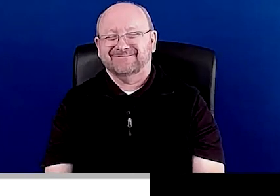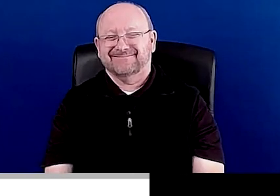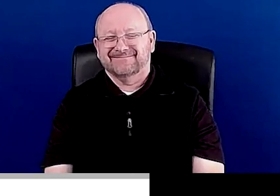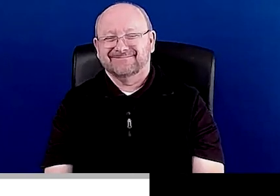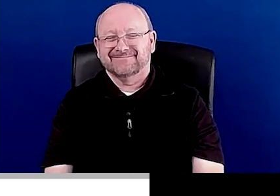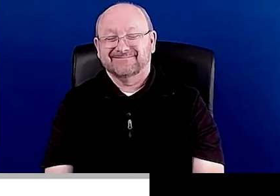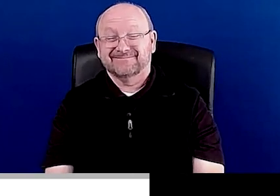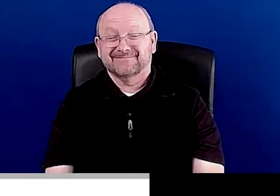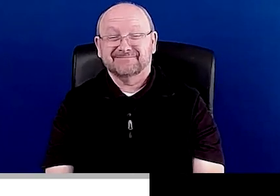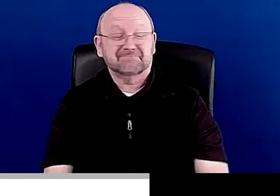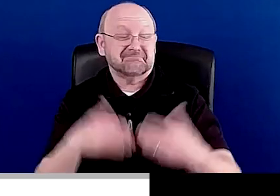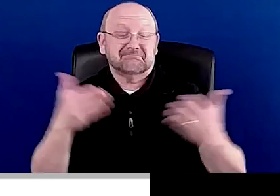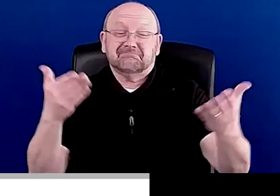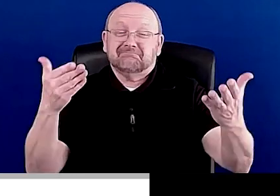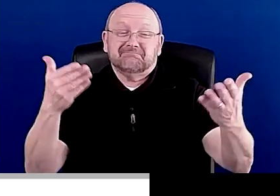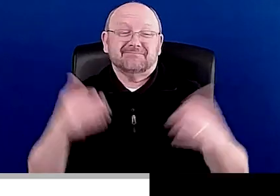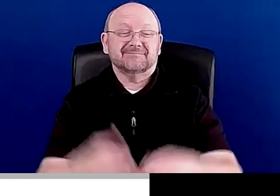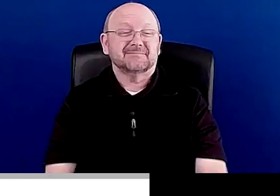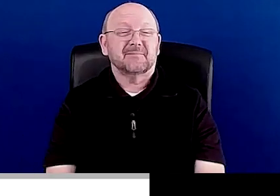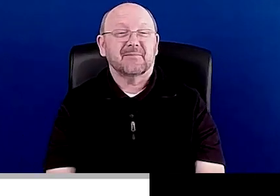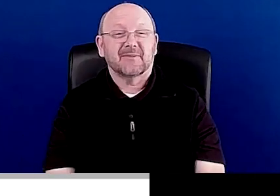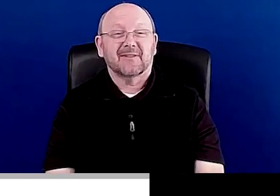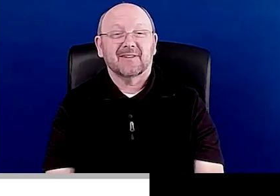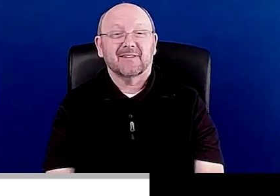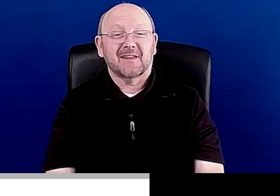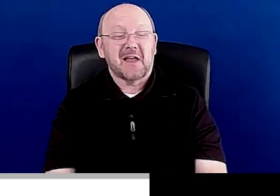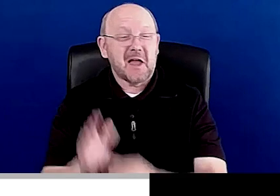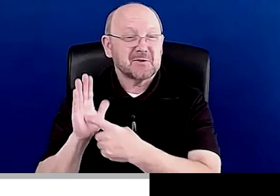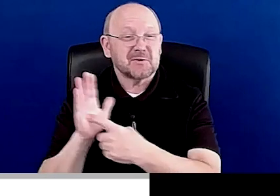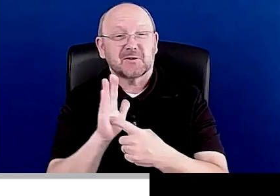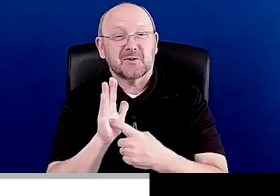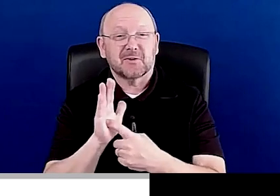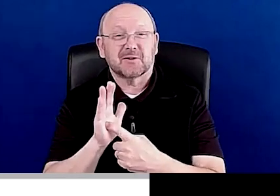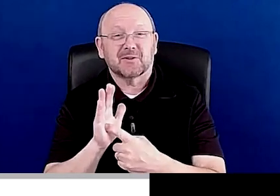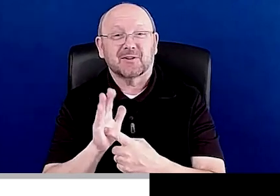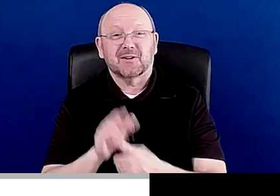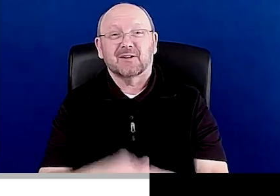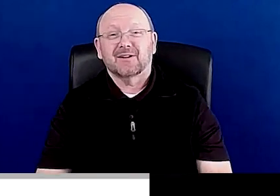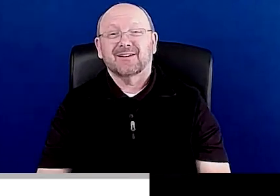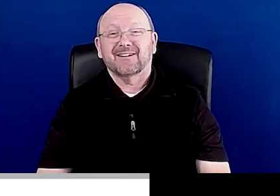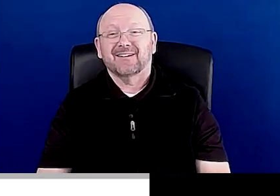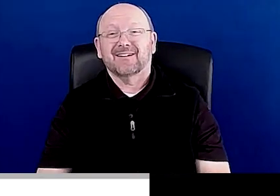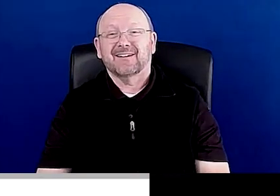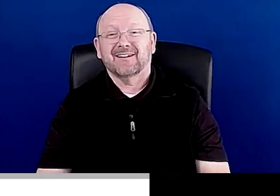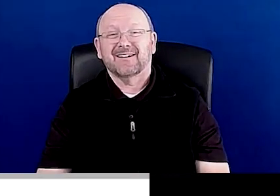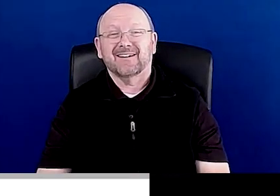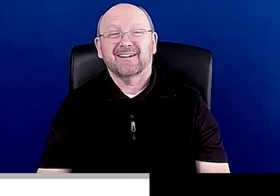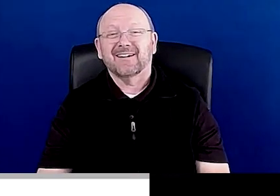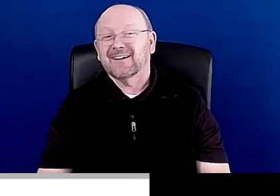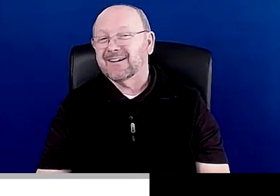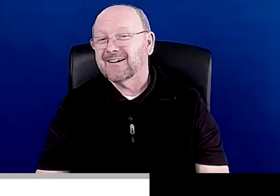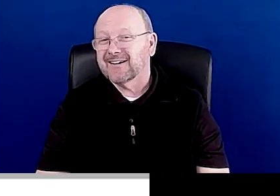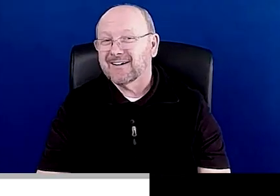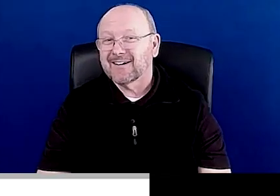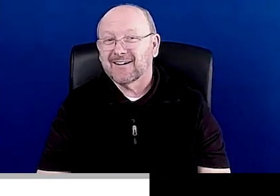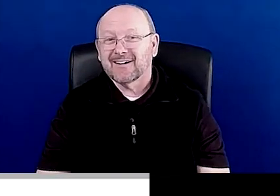All right, so there you go. I guess that's in a nutshell who we are, and we can actually end now. We've got more to add.